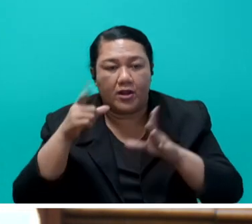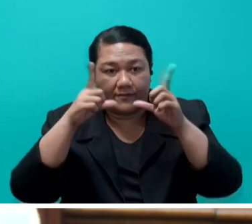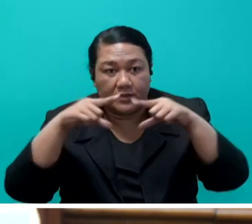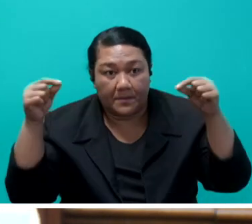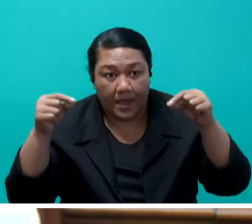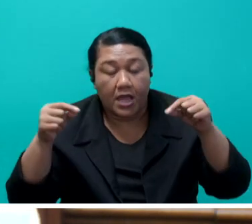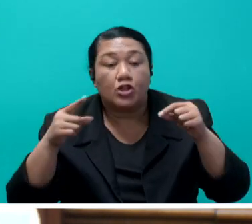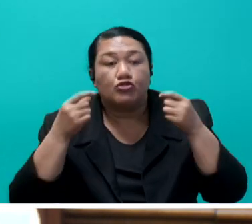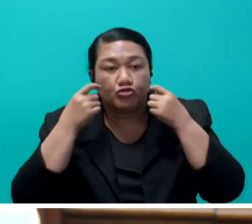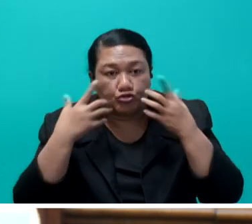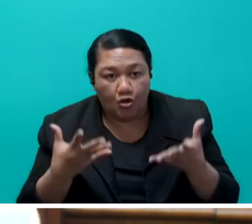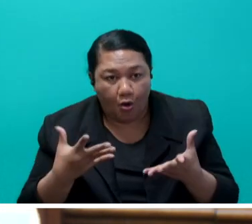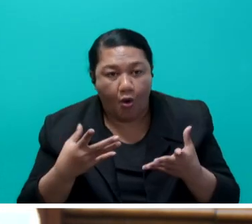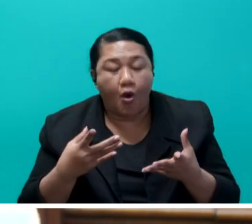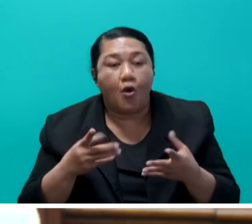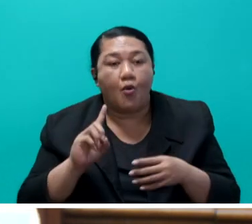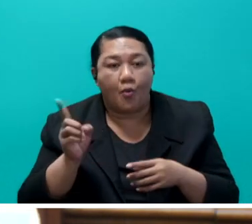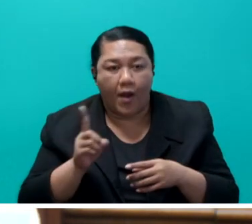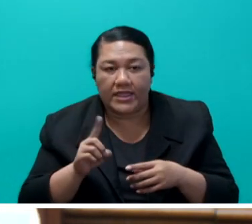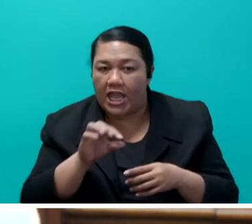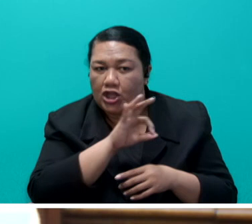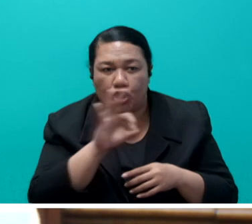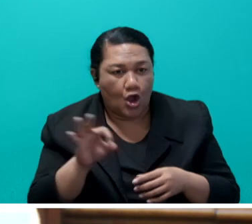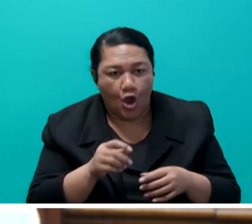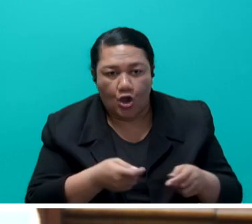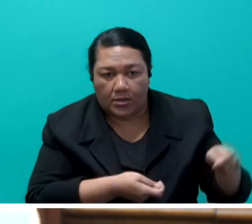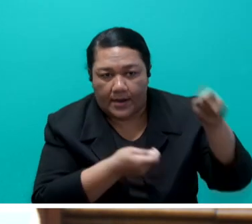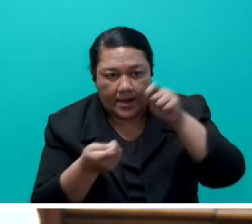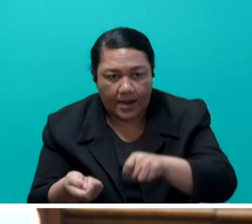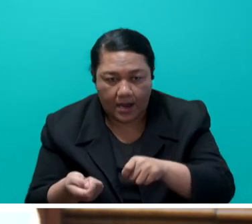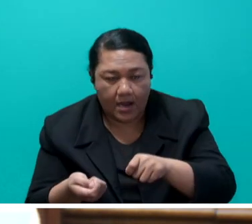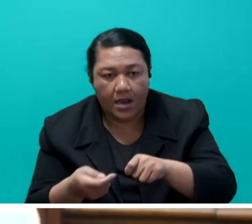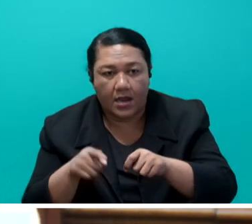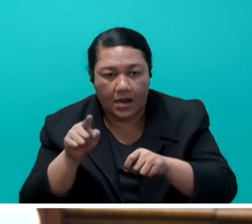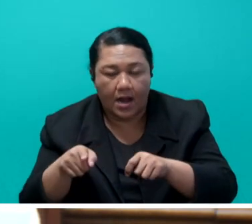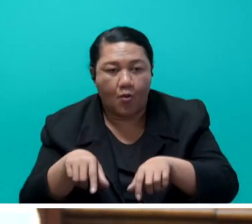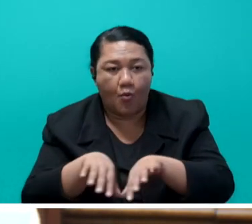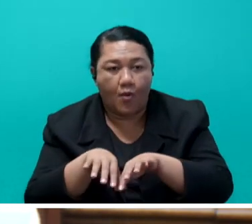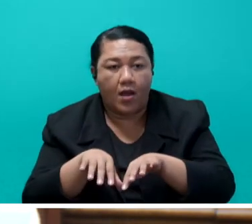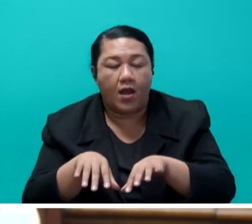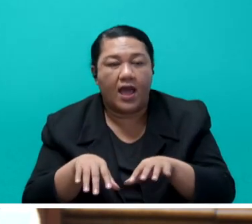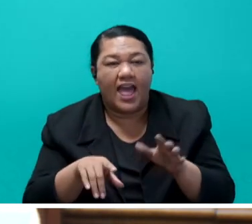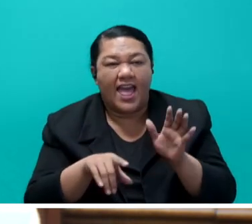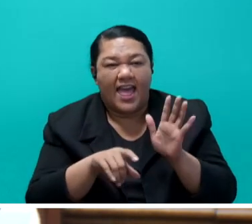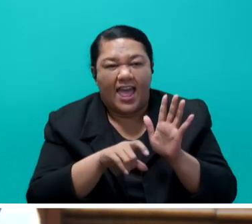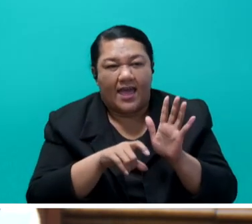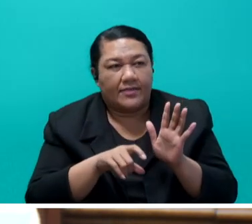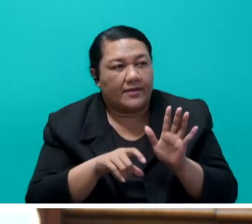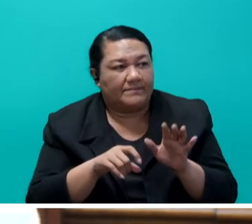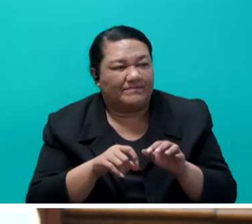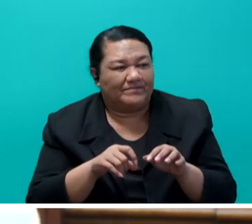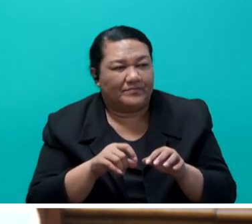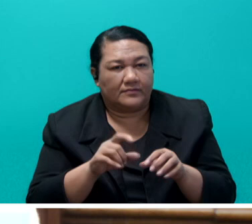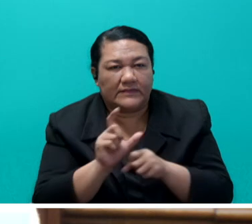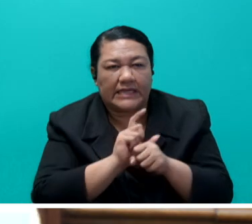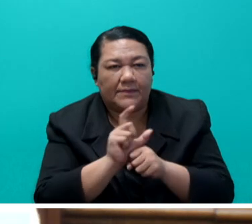demonstrate that they are not dumping radioactive waste. He believes that if the waste